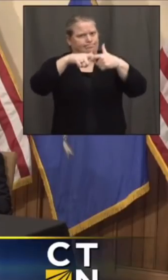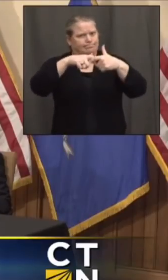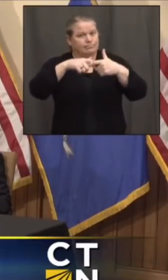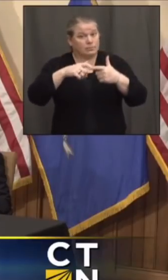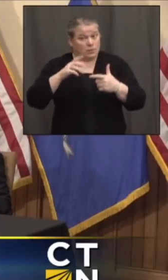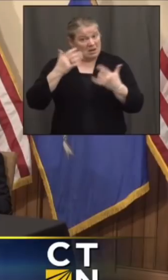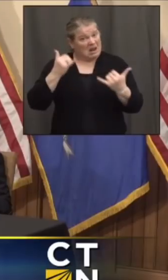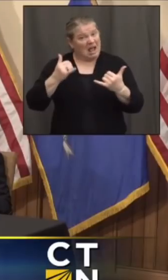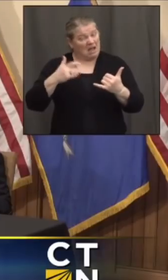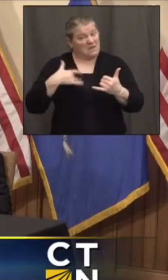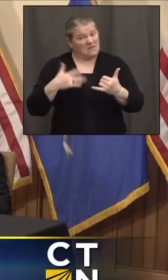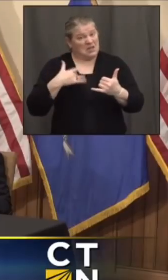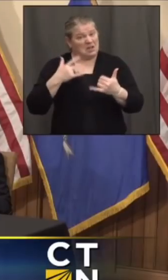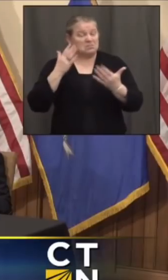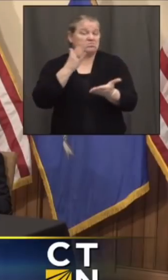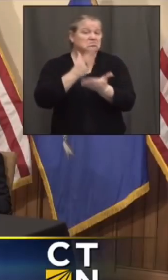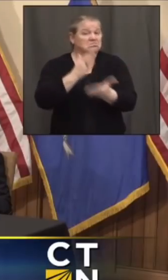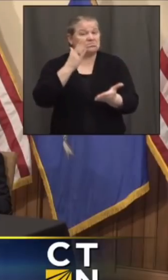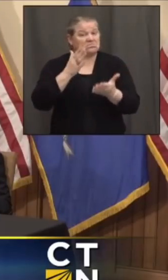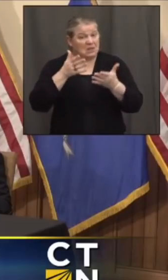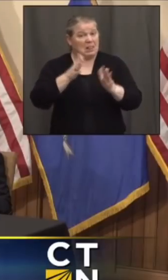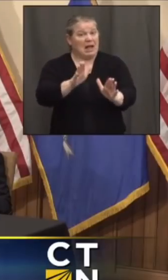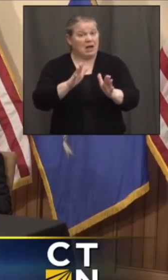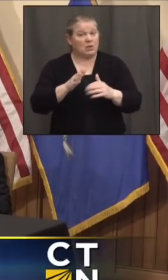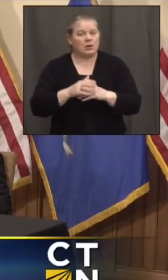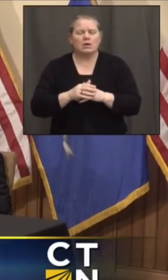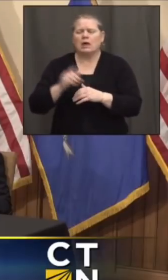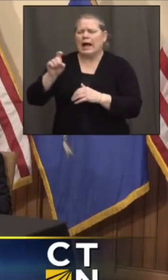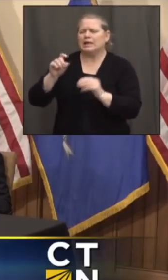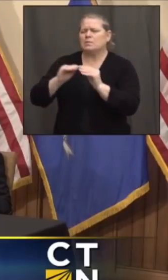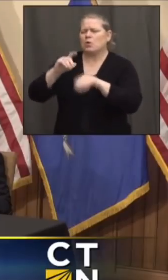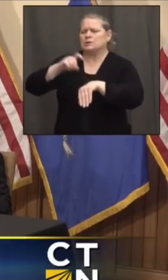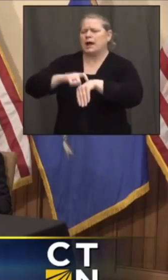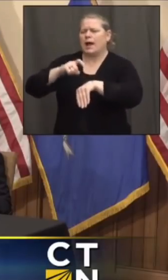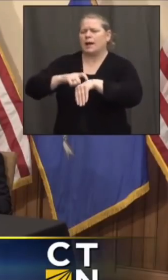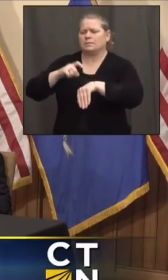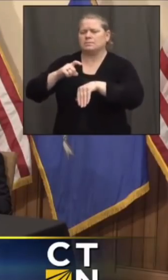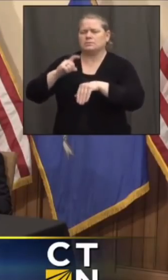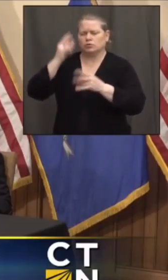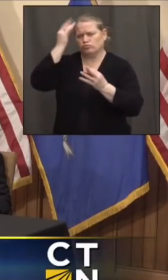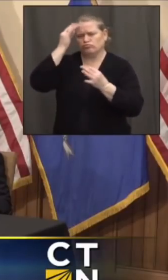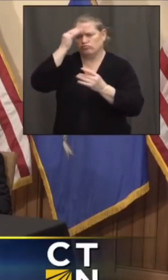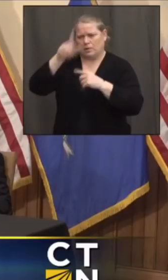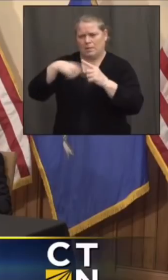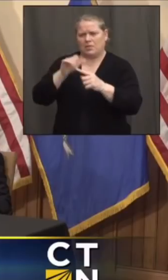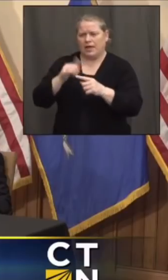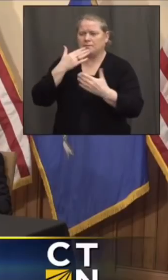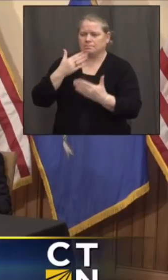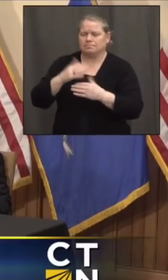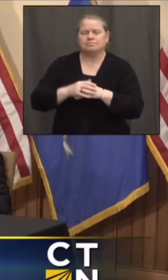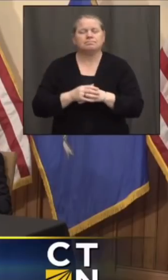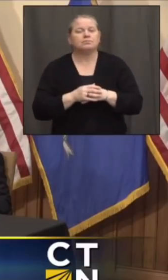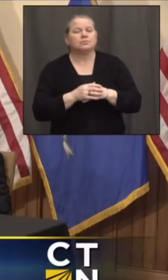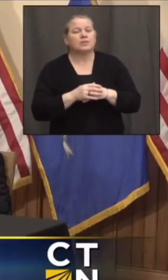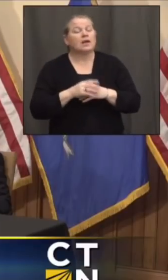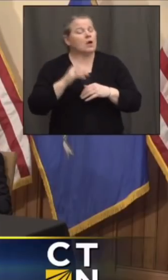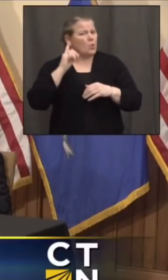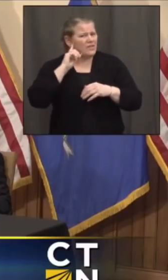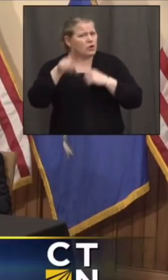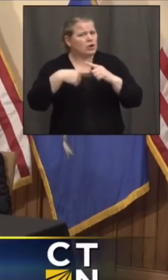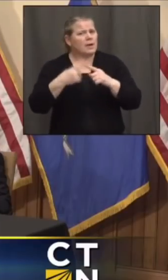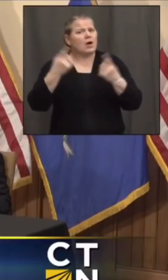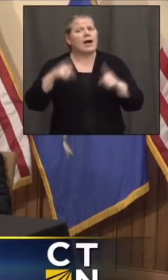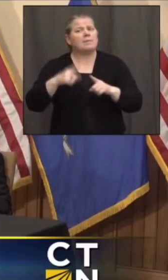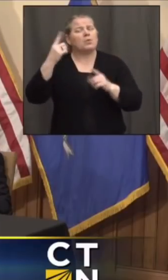and we've also heard reports of at least one Connecticut superintendent telling parents that the Department of Public Health has informed school districts to be prepared